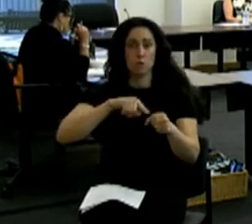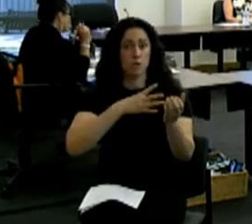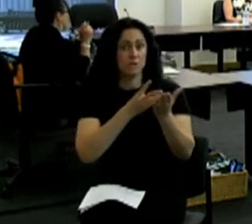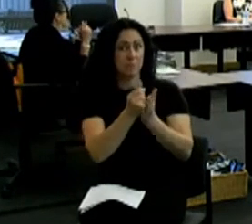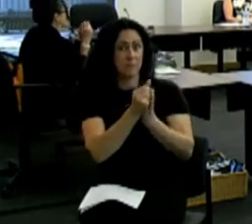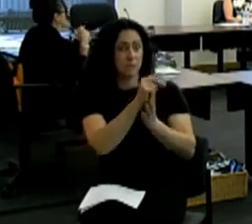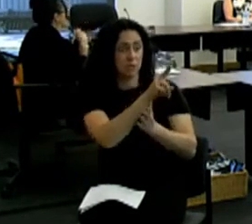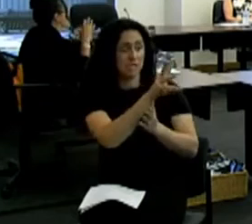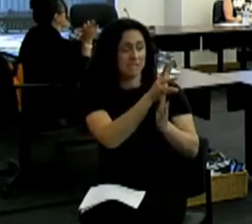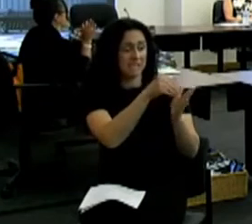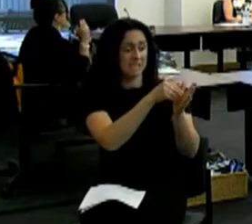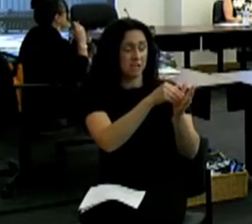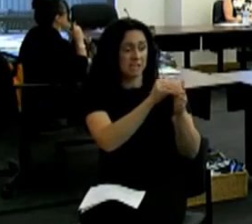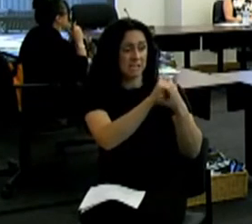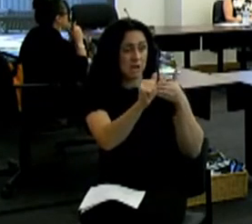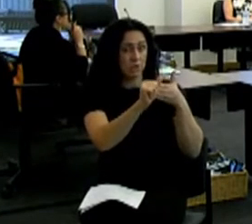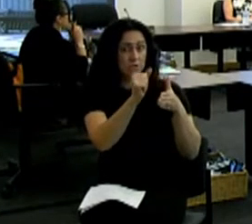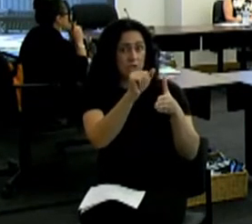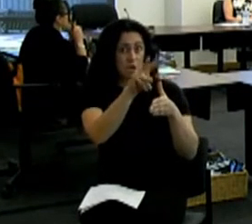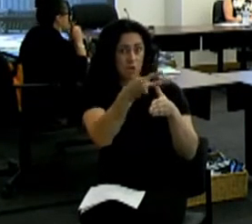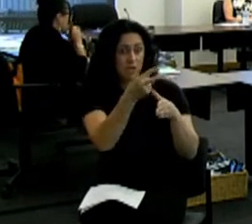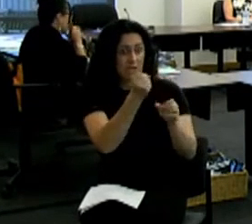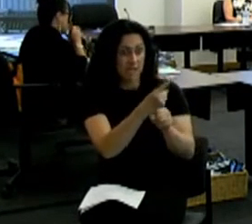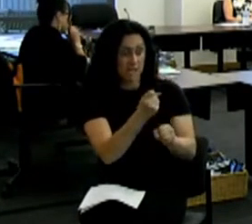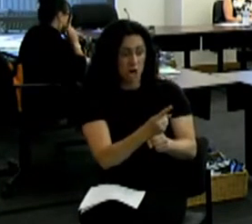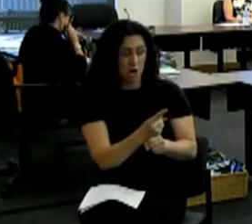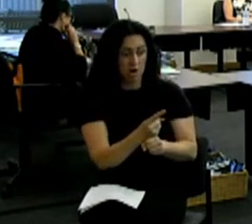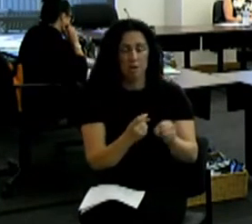spending $26,000 twice a year.